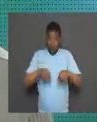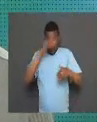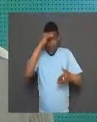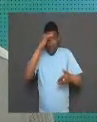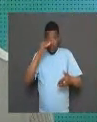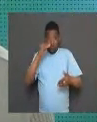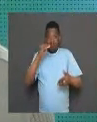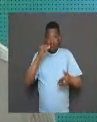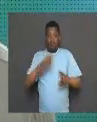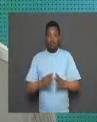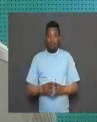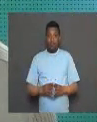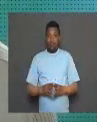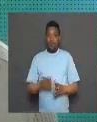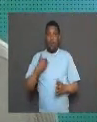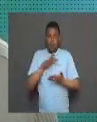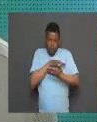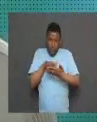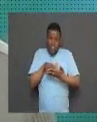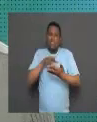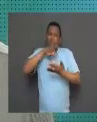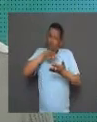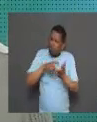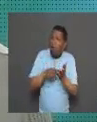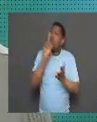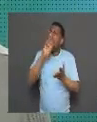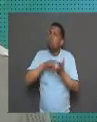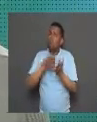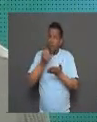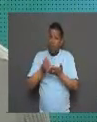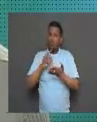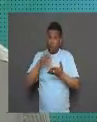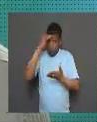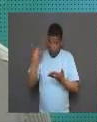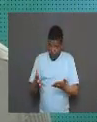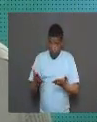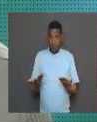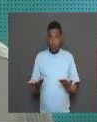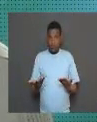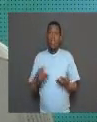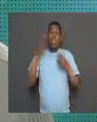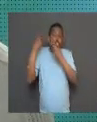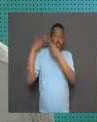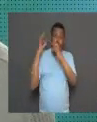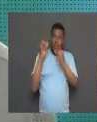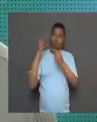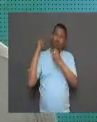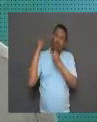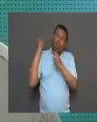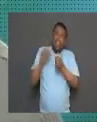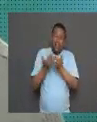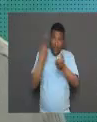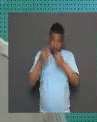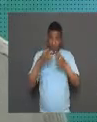That is all for today. We have studied the meaning of maps and their